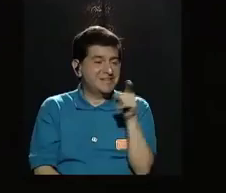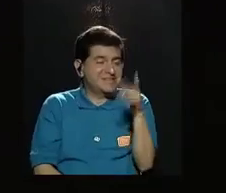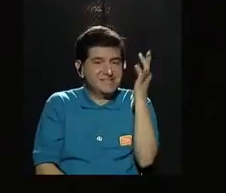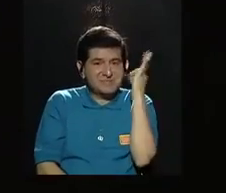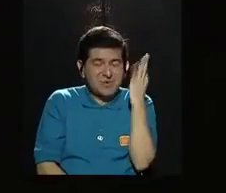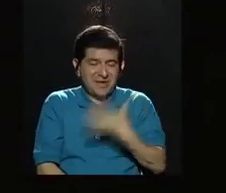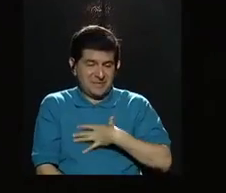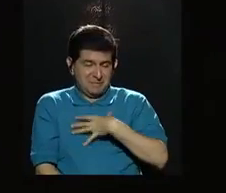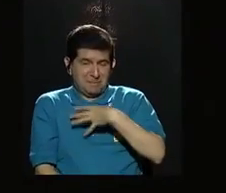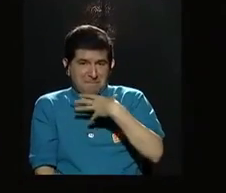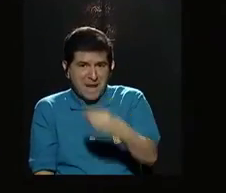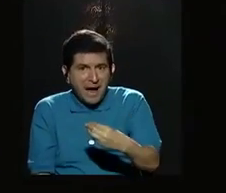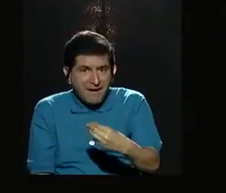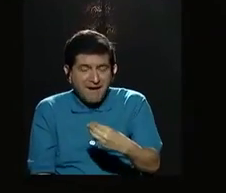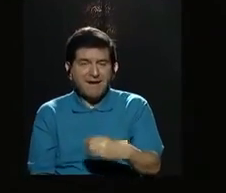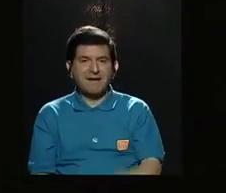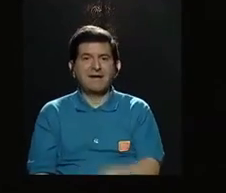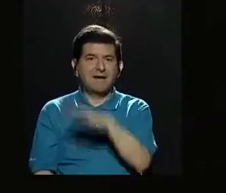and affluent.